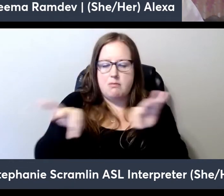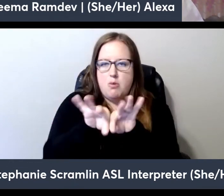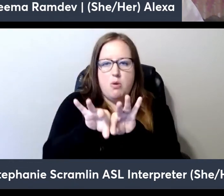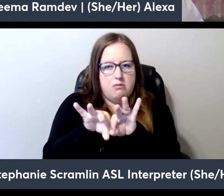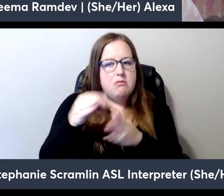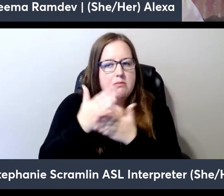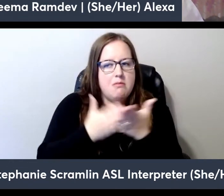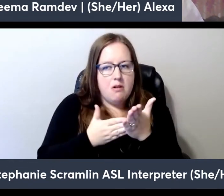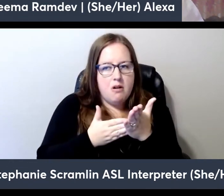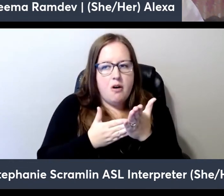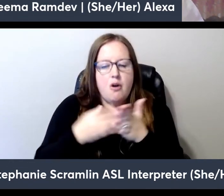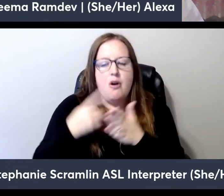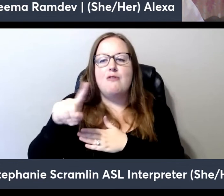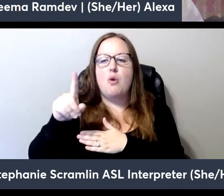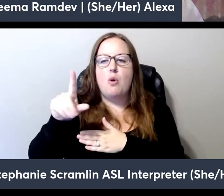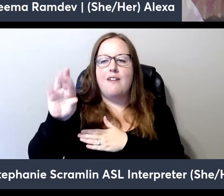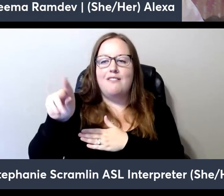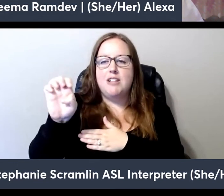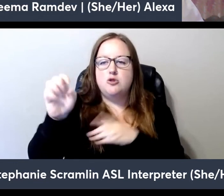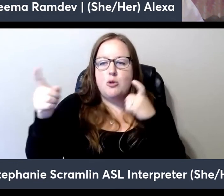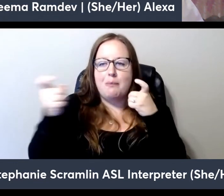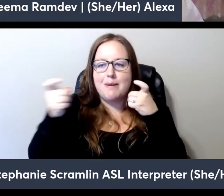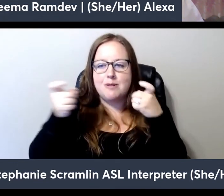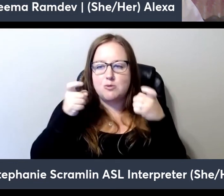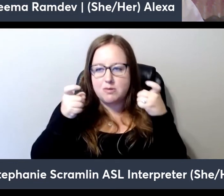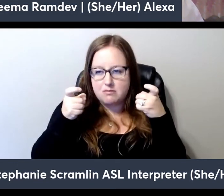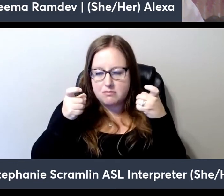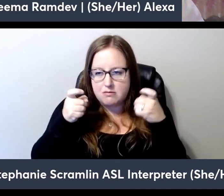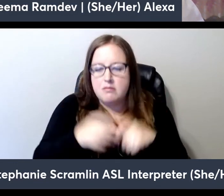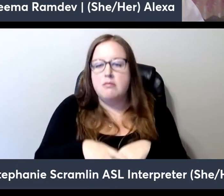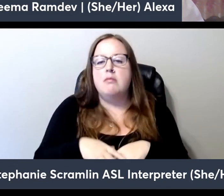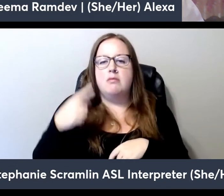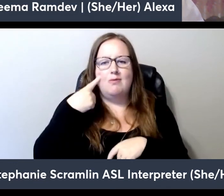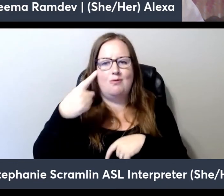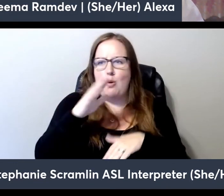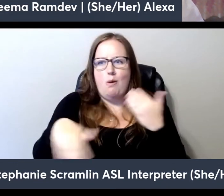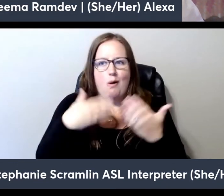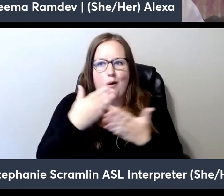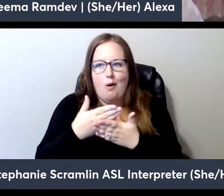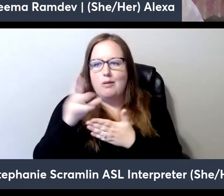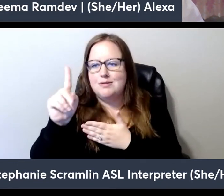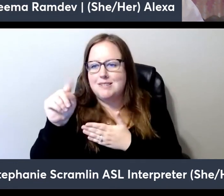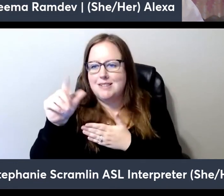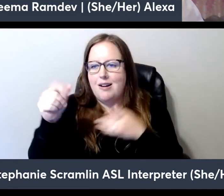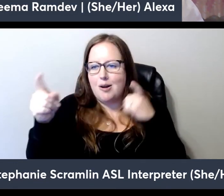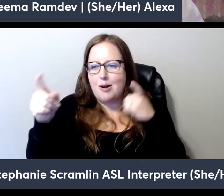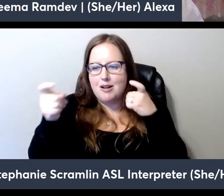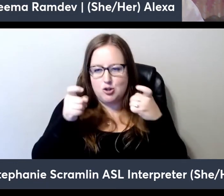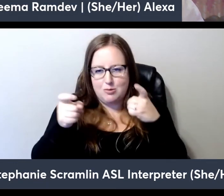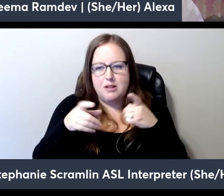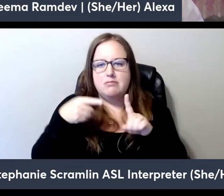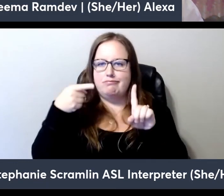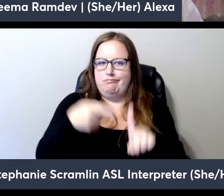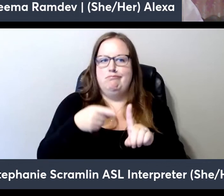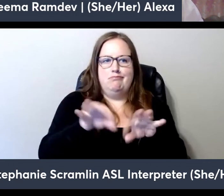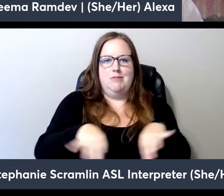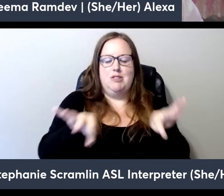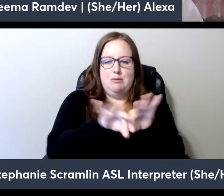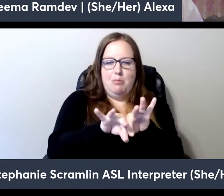aspect here of feature management, as it is for all of data management. It's a key thing